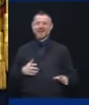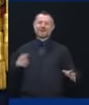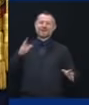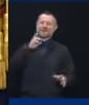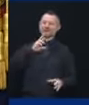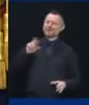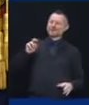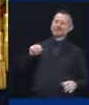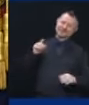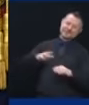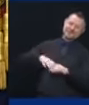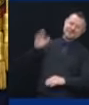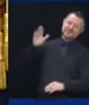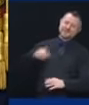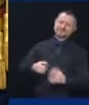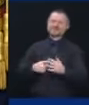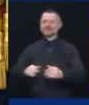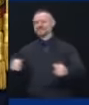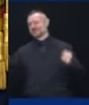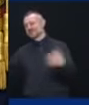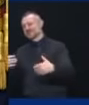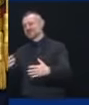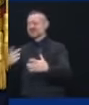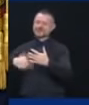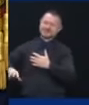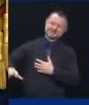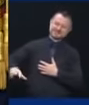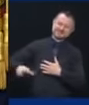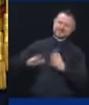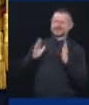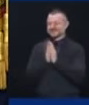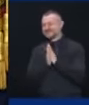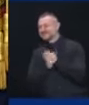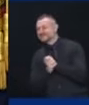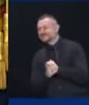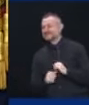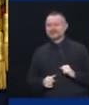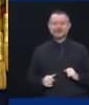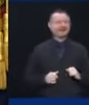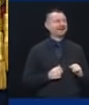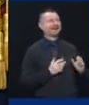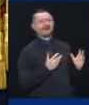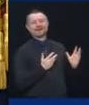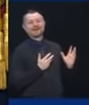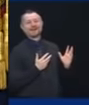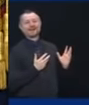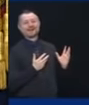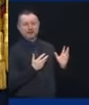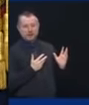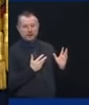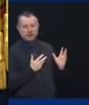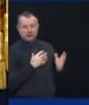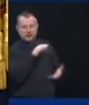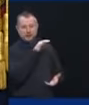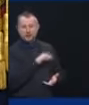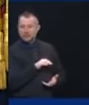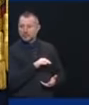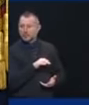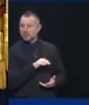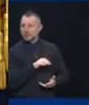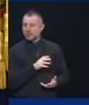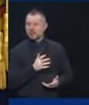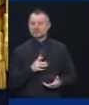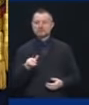30-year-olds in 3 weeks, and then something happens with the allocation, like it happened